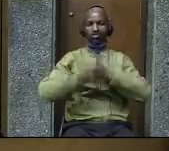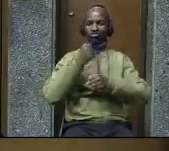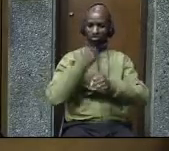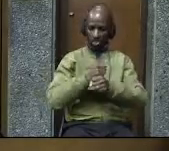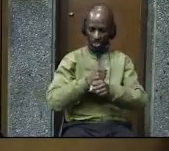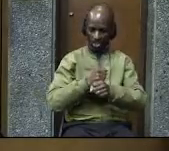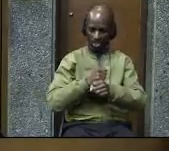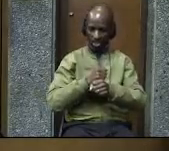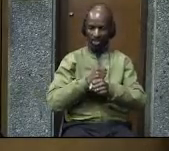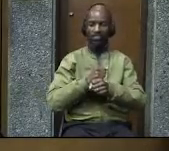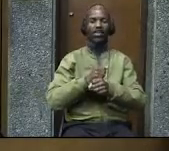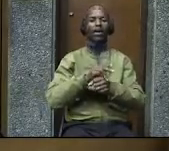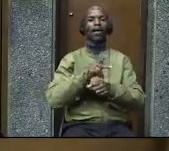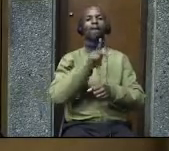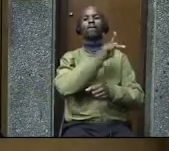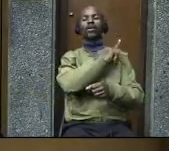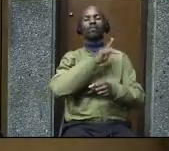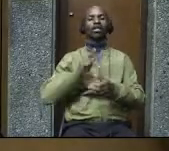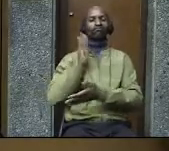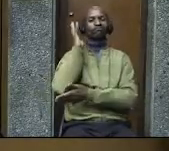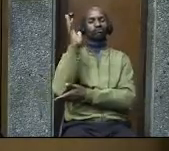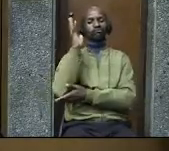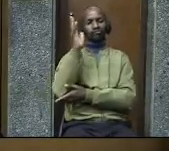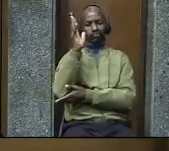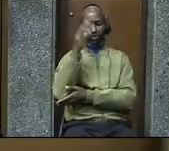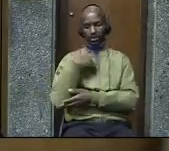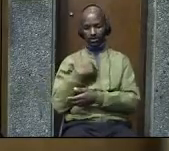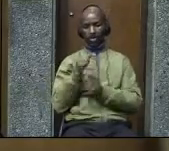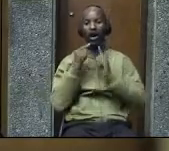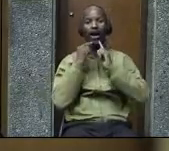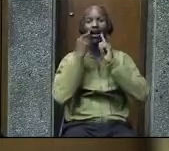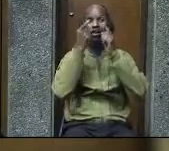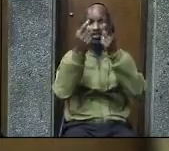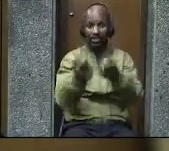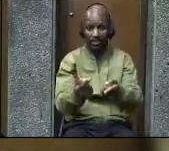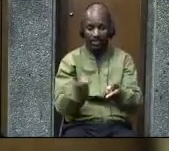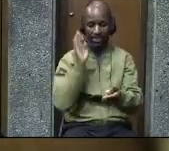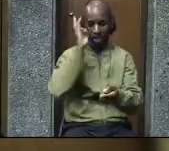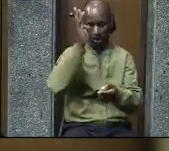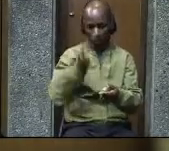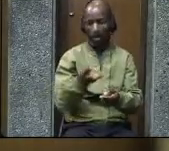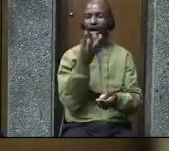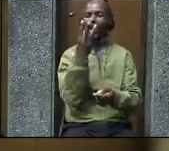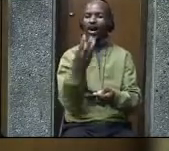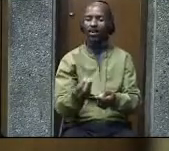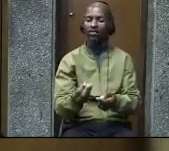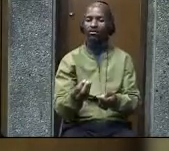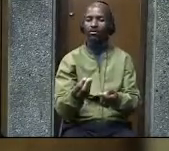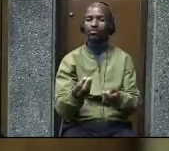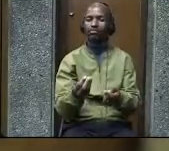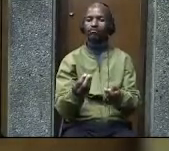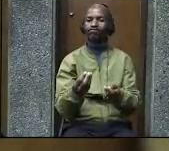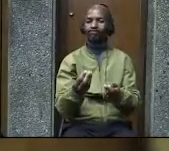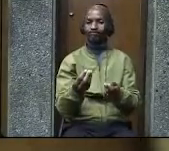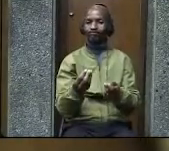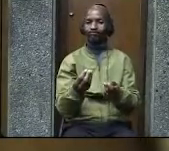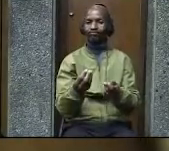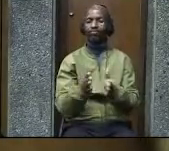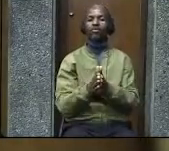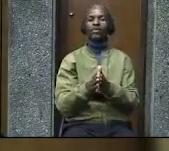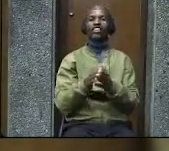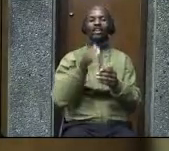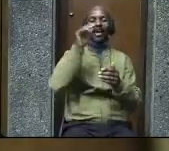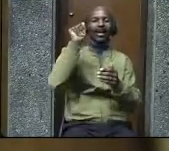in a premier speech, a provincial speech, announcing that there's going to be SEZ,